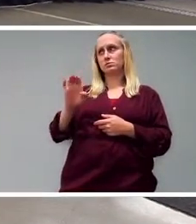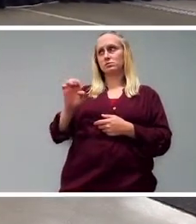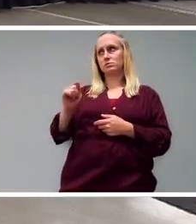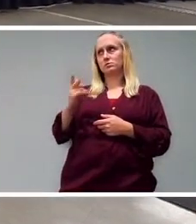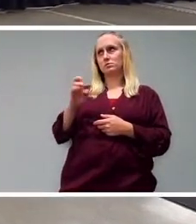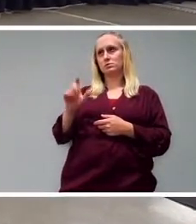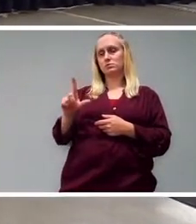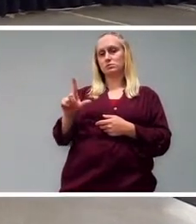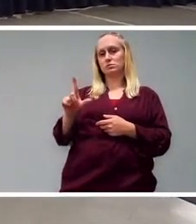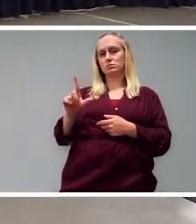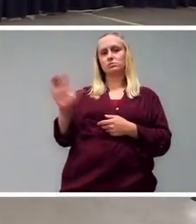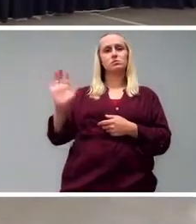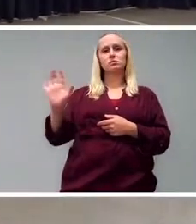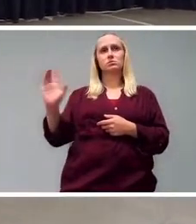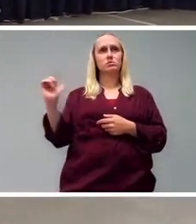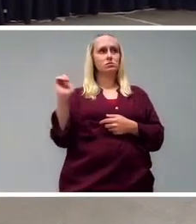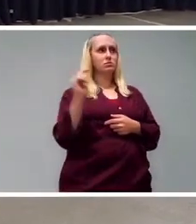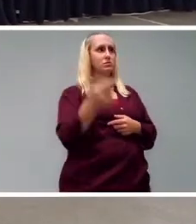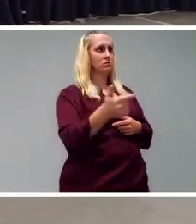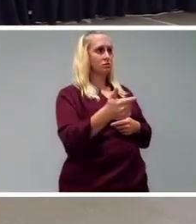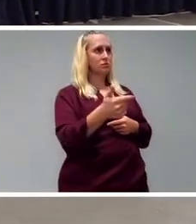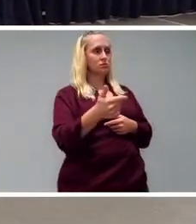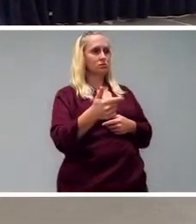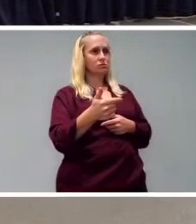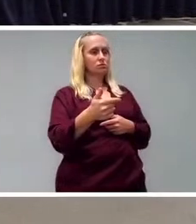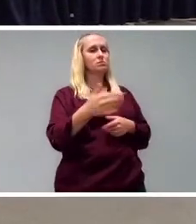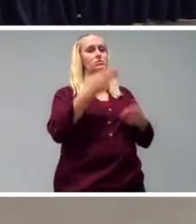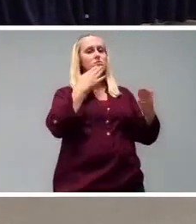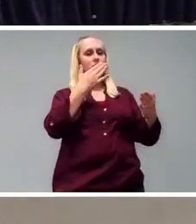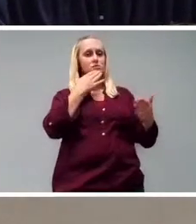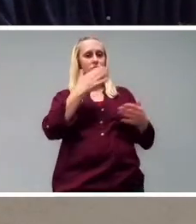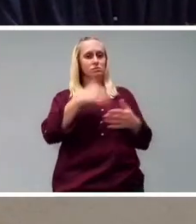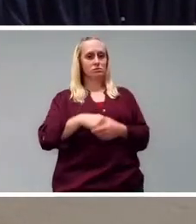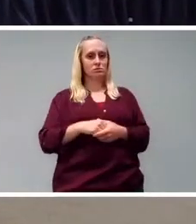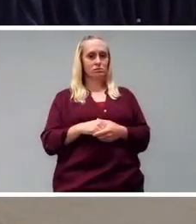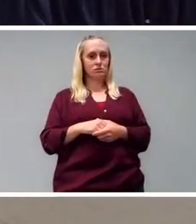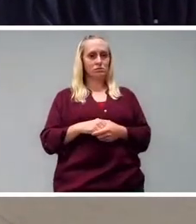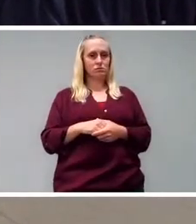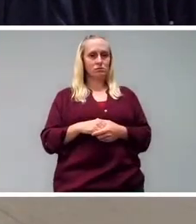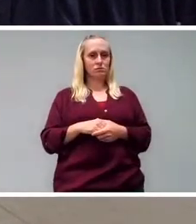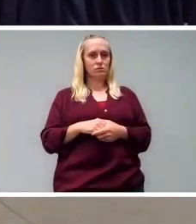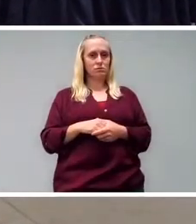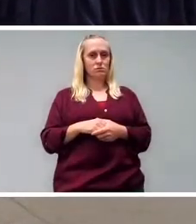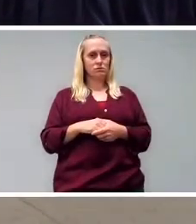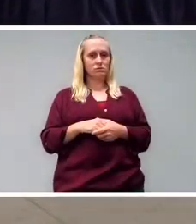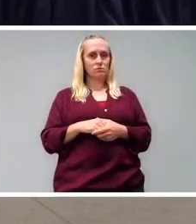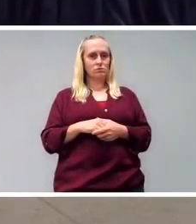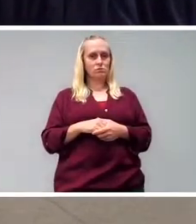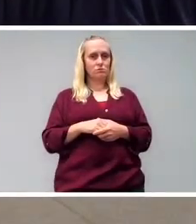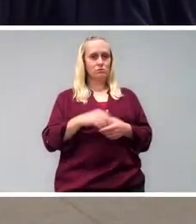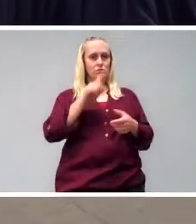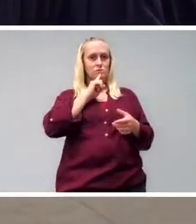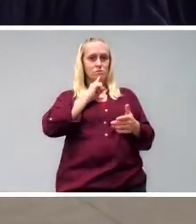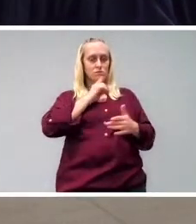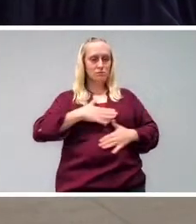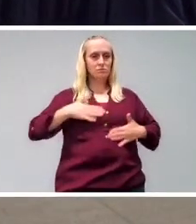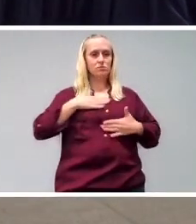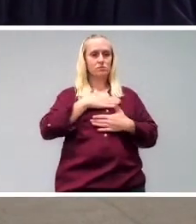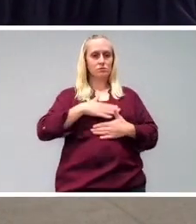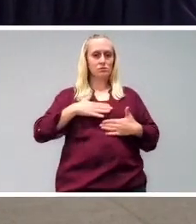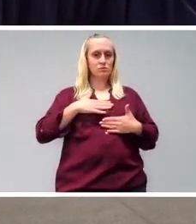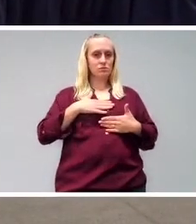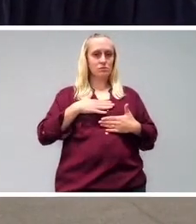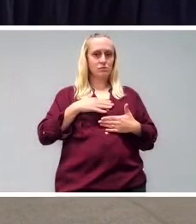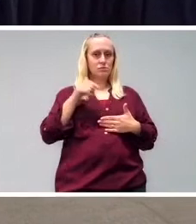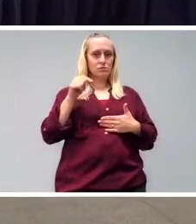Oh, Director Chandiger. Thank you, Chair Avila. Mr. Wolf, I really appreciate this. You